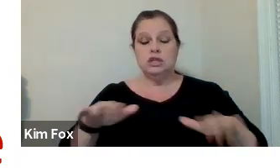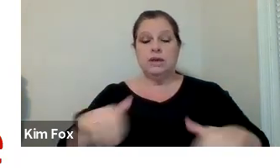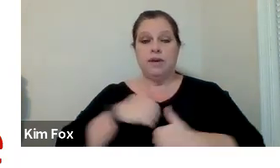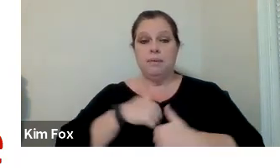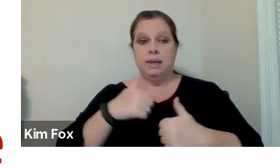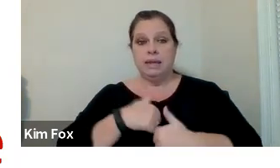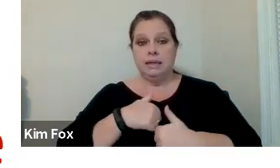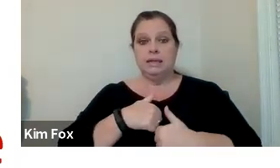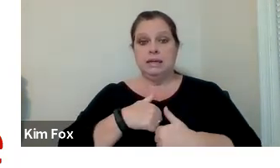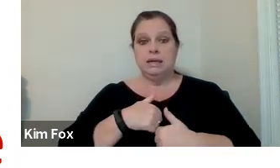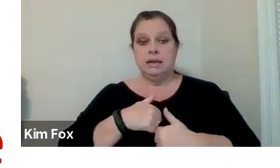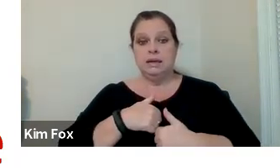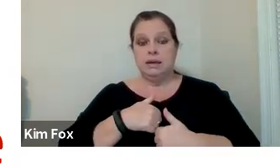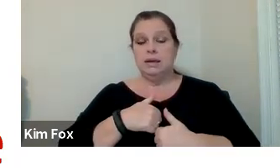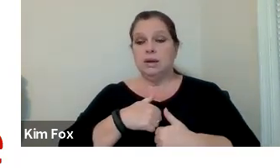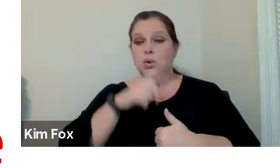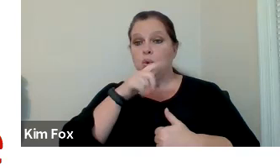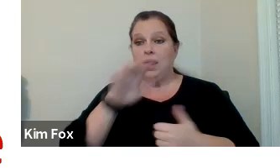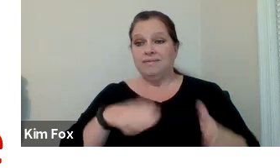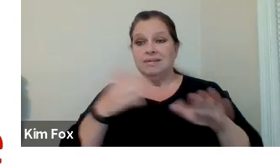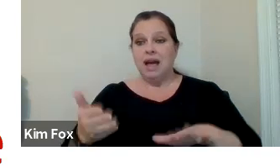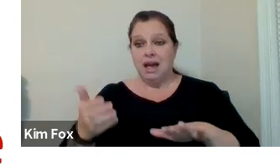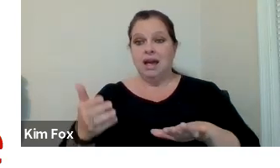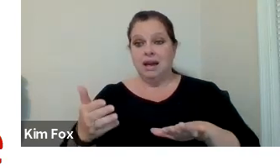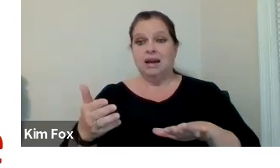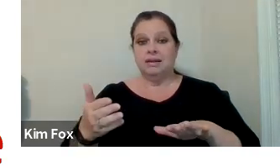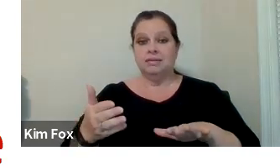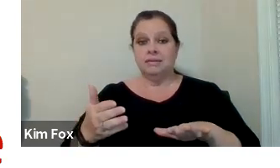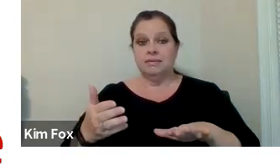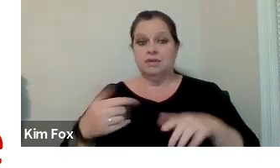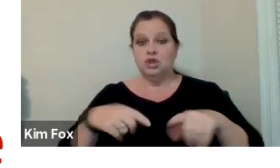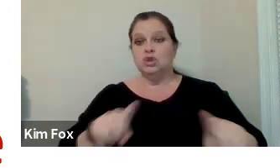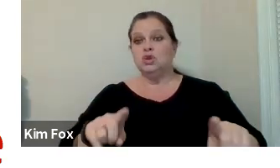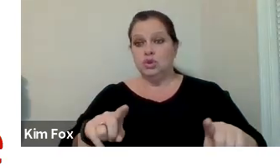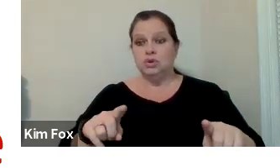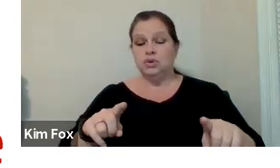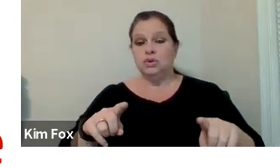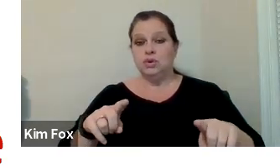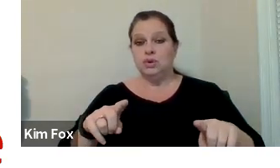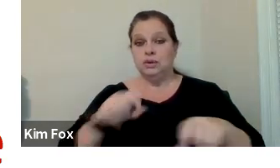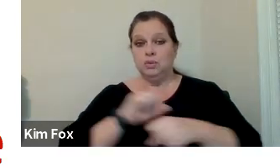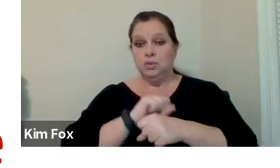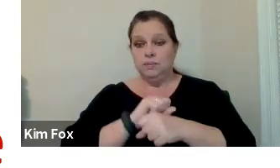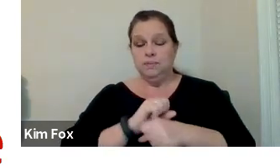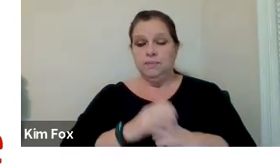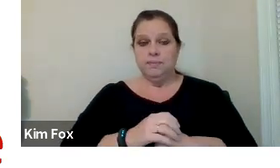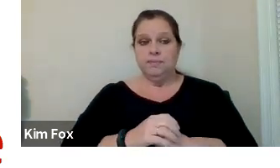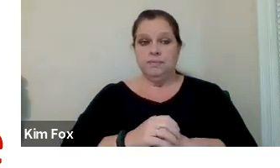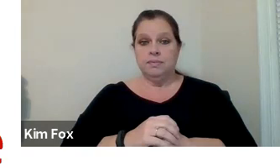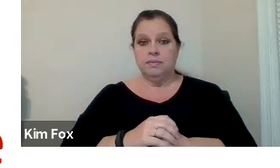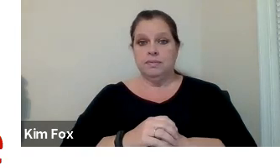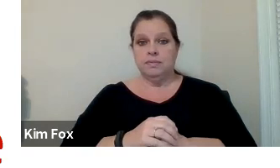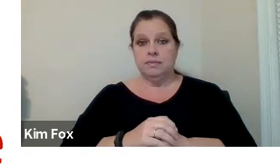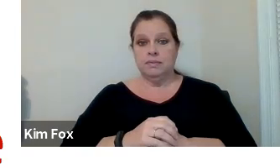military personnel who have passed away in the line of duty. The main goal is to bridge the gap in funding between